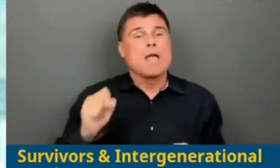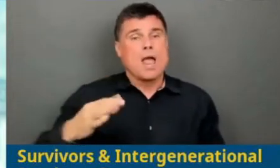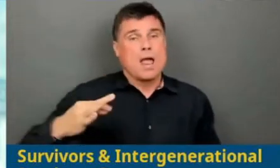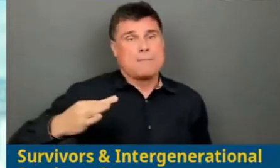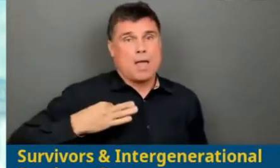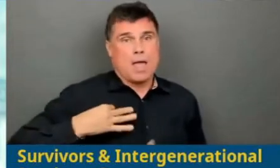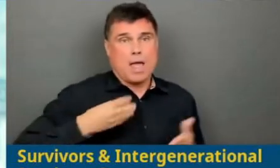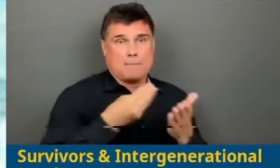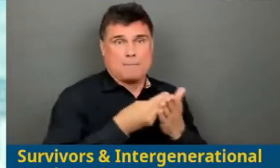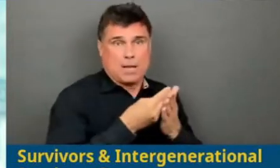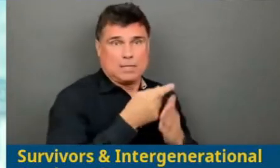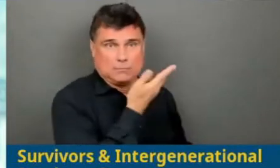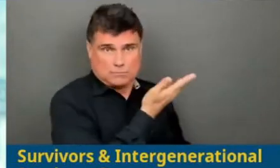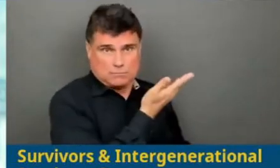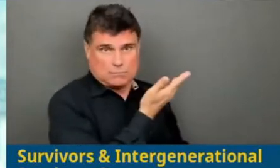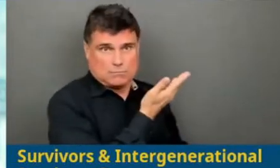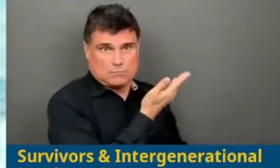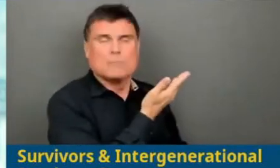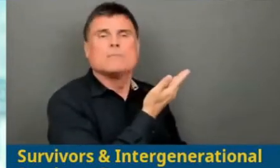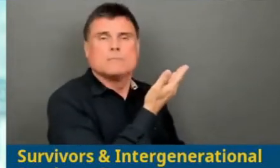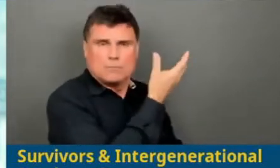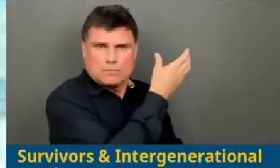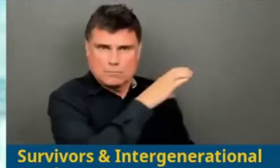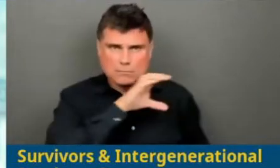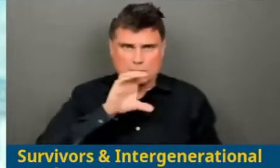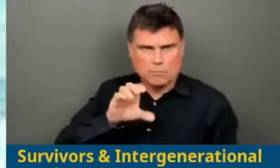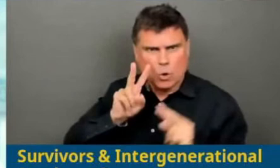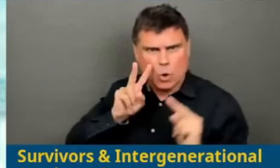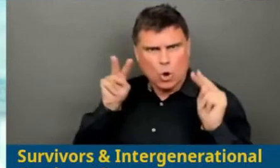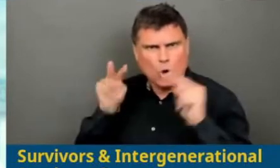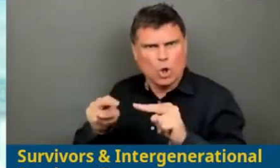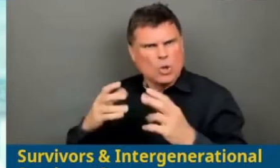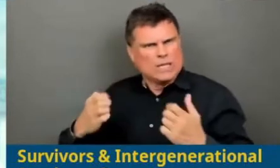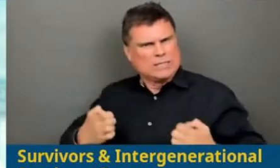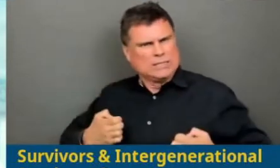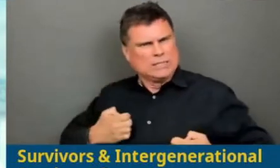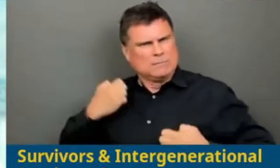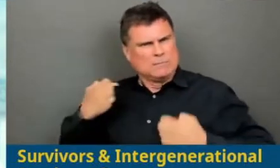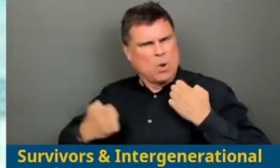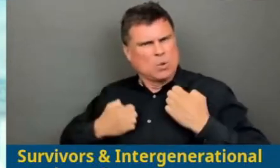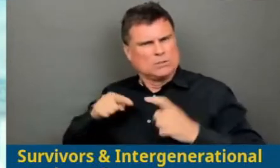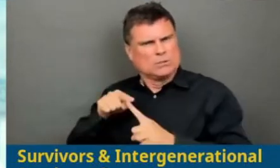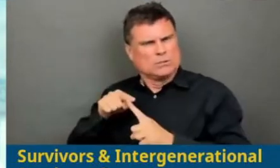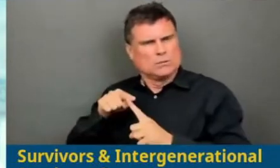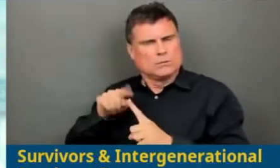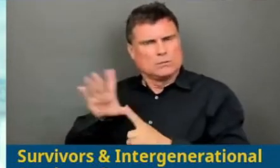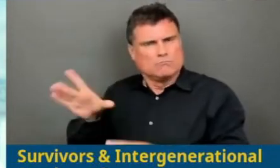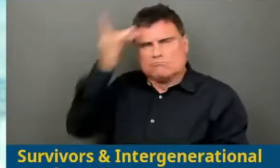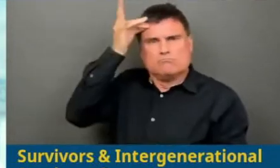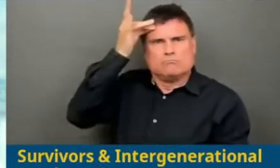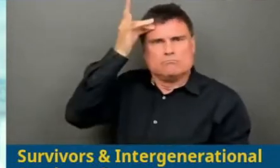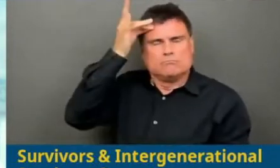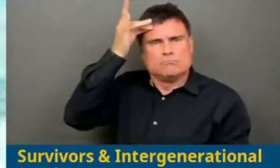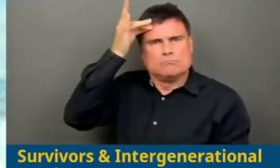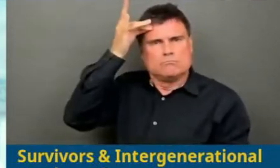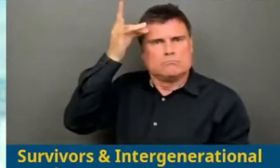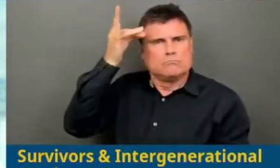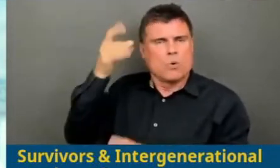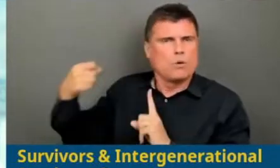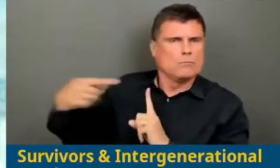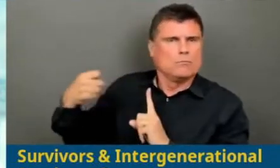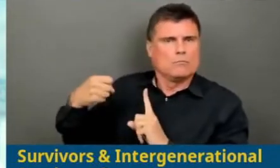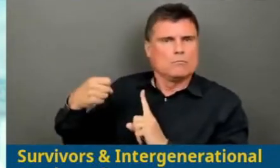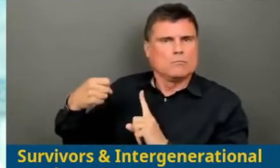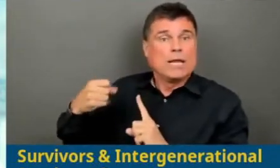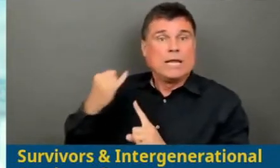acknowledging how emotionally triggering and distressing this work can be. So we will expedite expressions of interest from